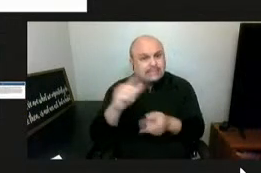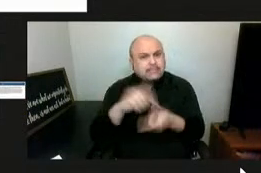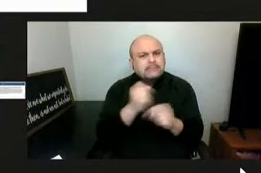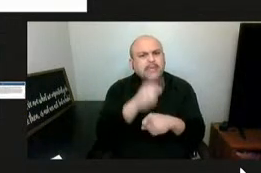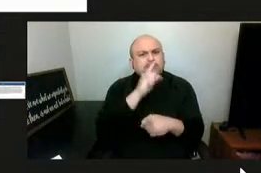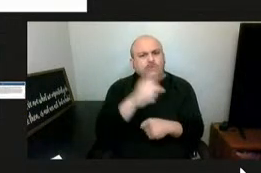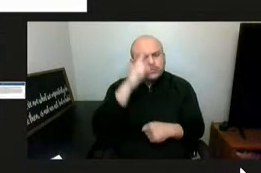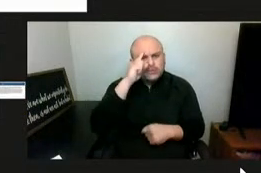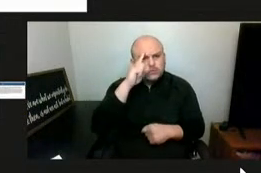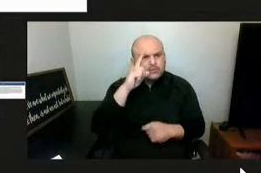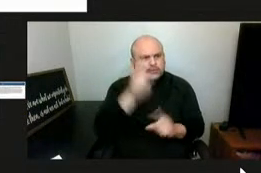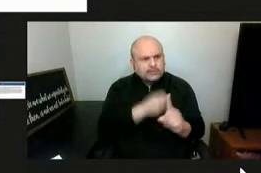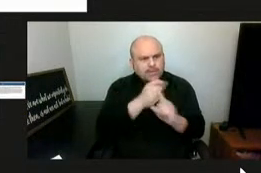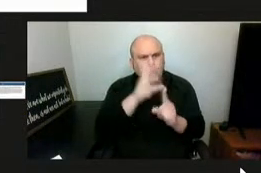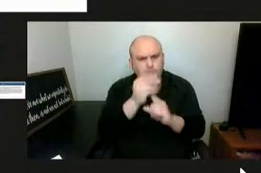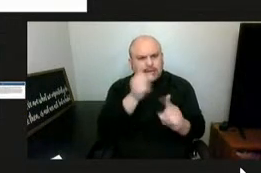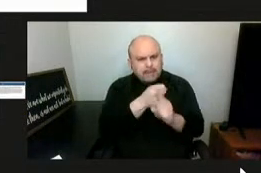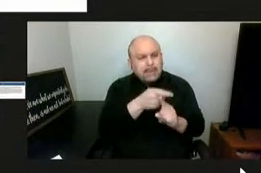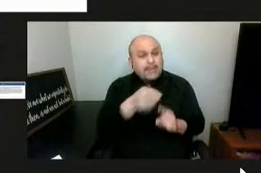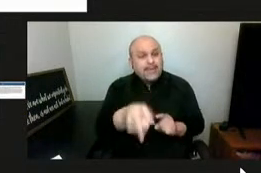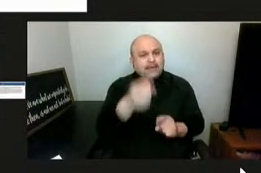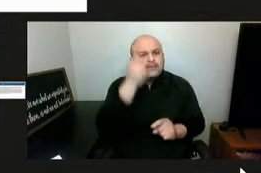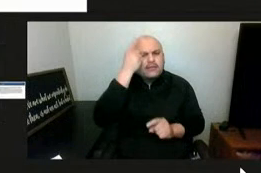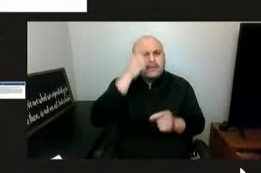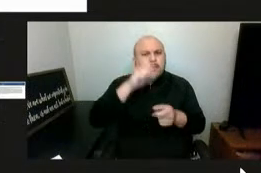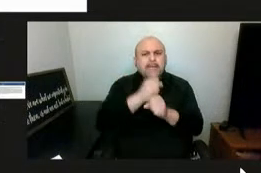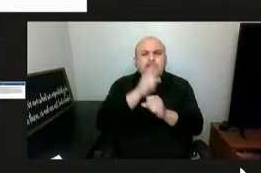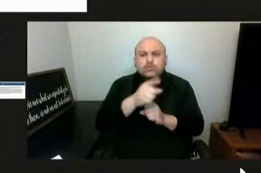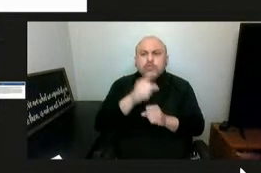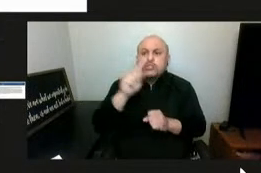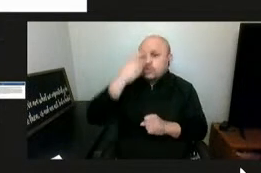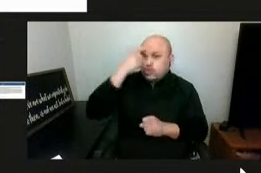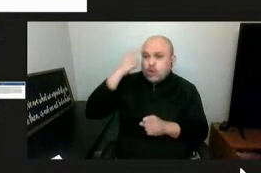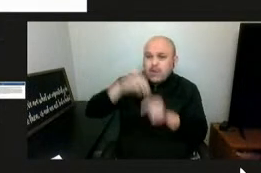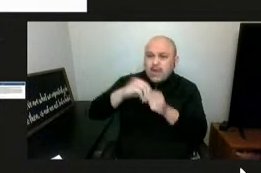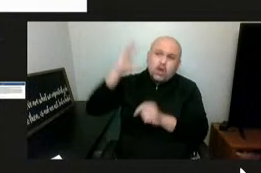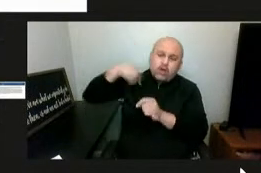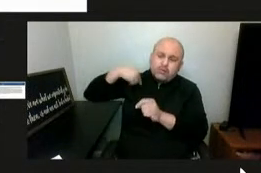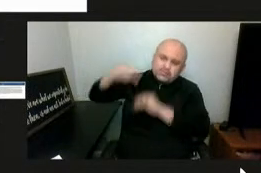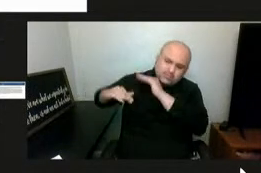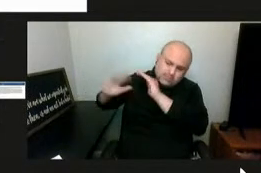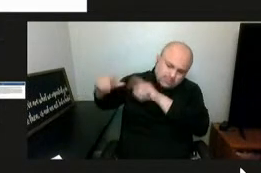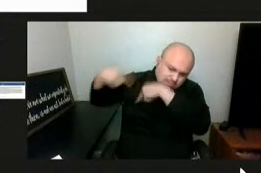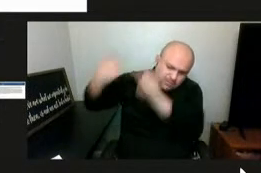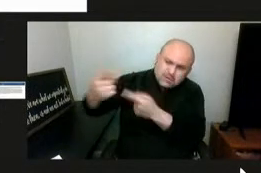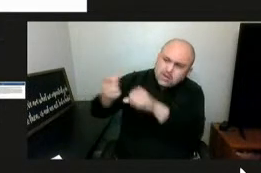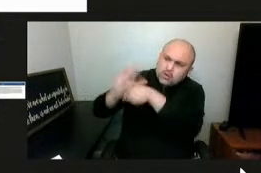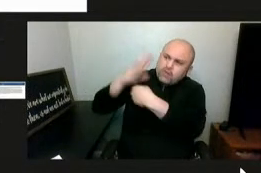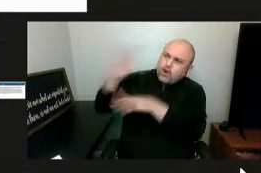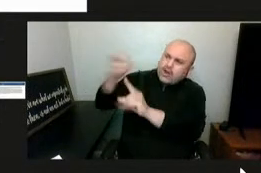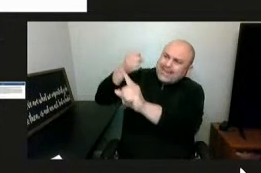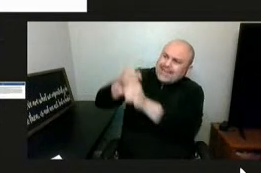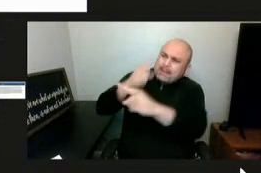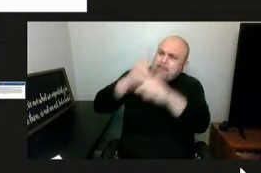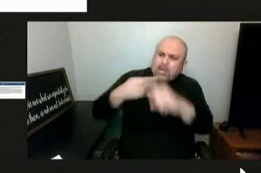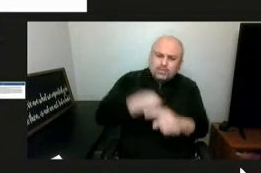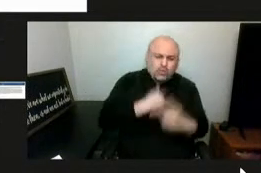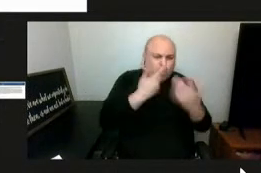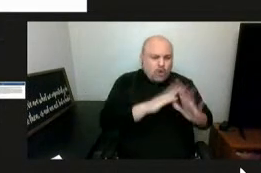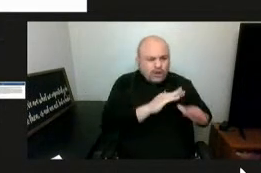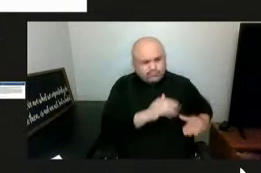This investment underscores the reality that trauma is intergenerational, that COVID built on already challenging circumstances for many